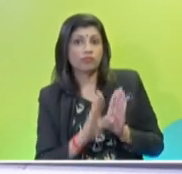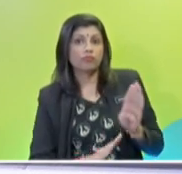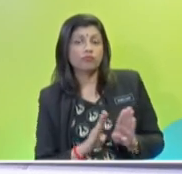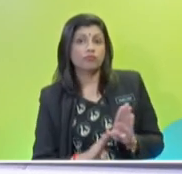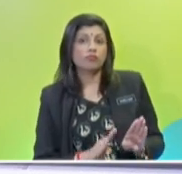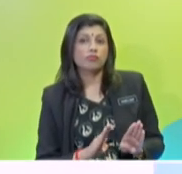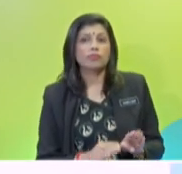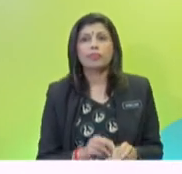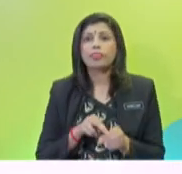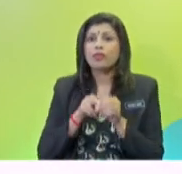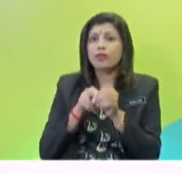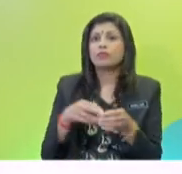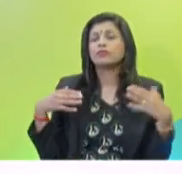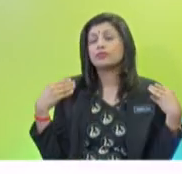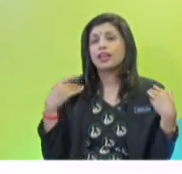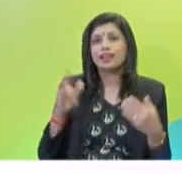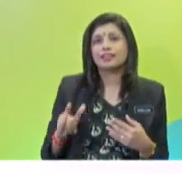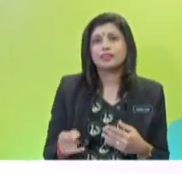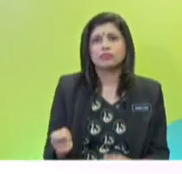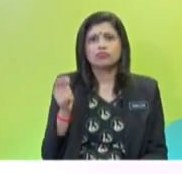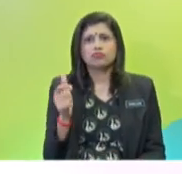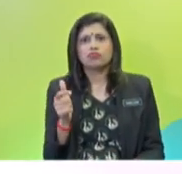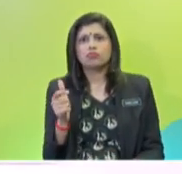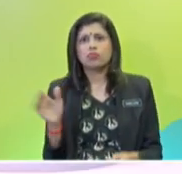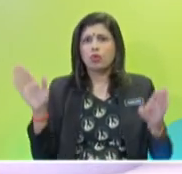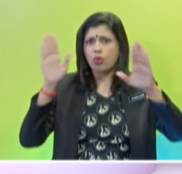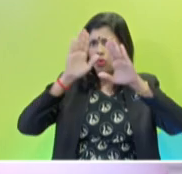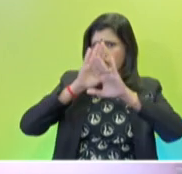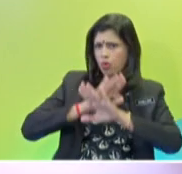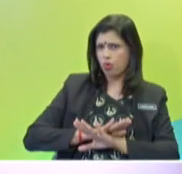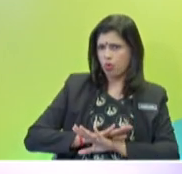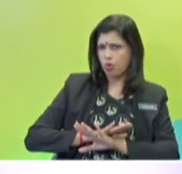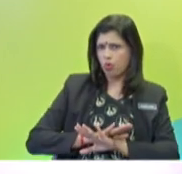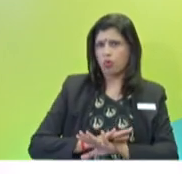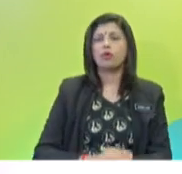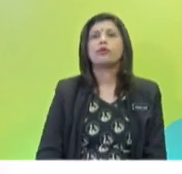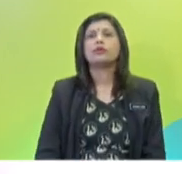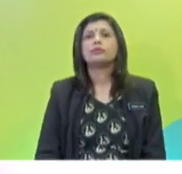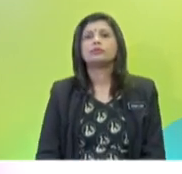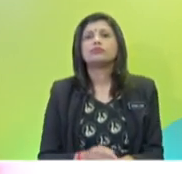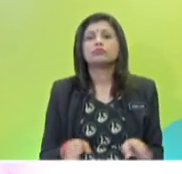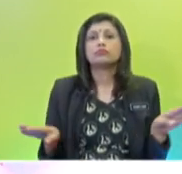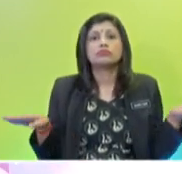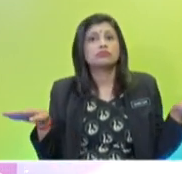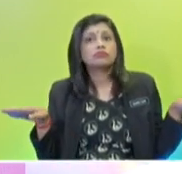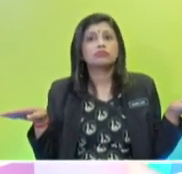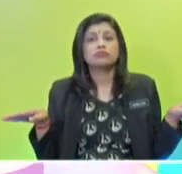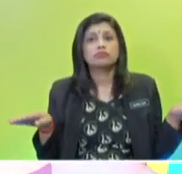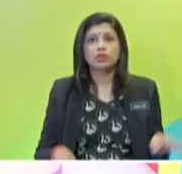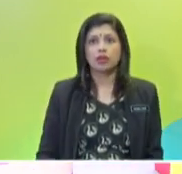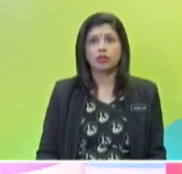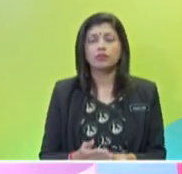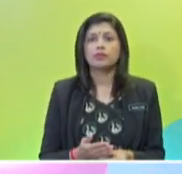happily. Suddenly, it went dark. The bike was flying really fast. Whoosh, clang! Mark opened his eyes and he was in the town center.